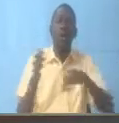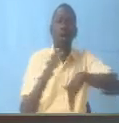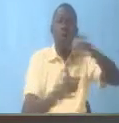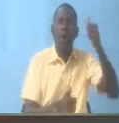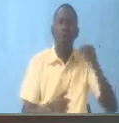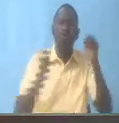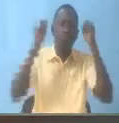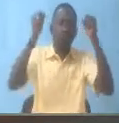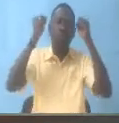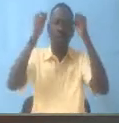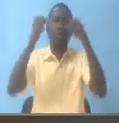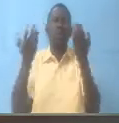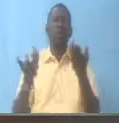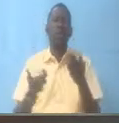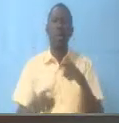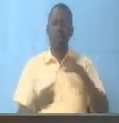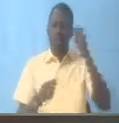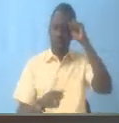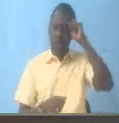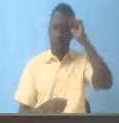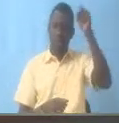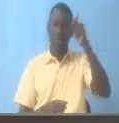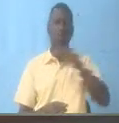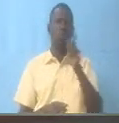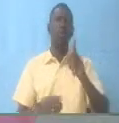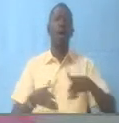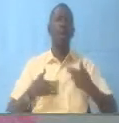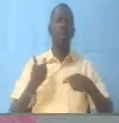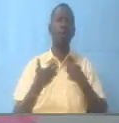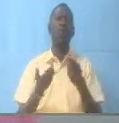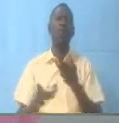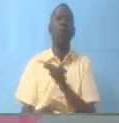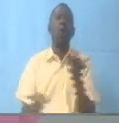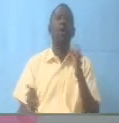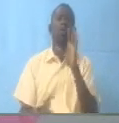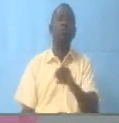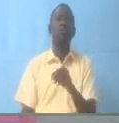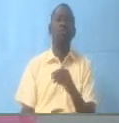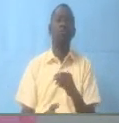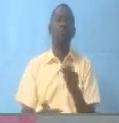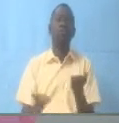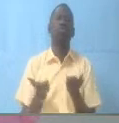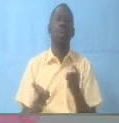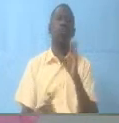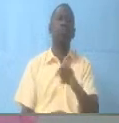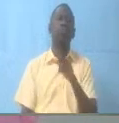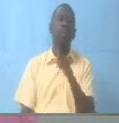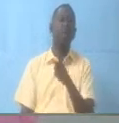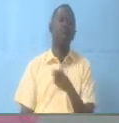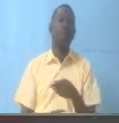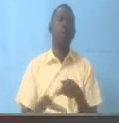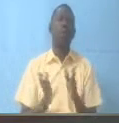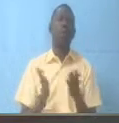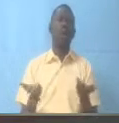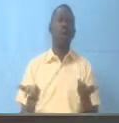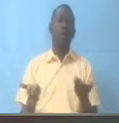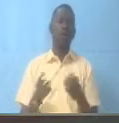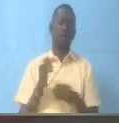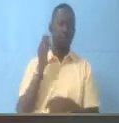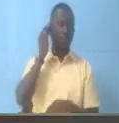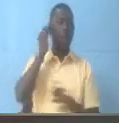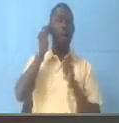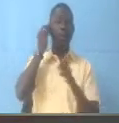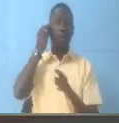mooy benn yóbbu ñi nga xam ne ñoo defoon ñaawteef boobu yóbbu leen ci kanam yoon wi kanam yoon àtte leen ak ndàmpaañ bi nga xam ne nii moom